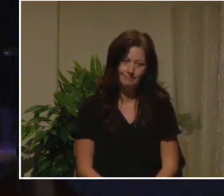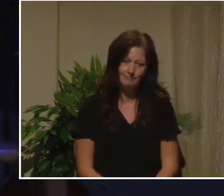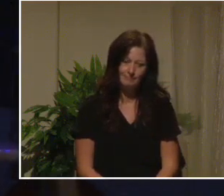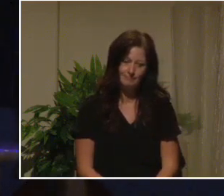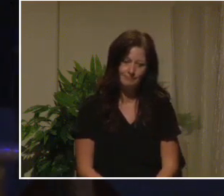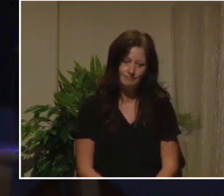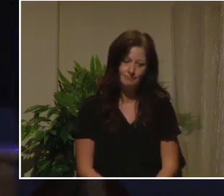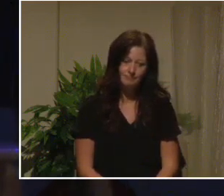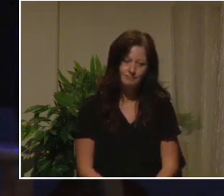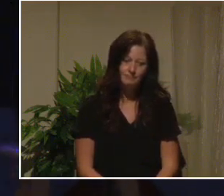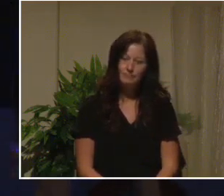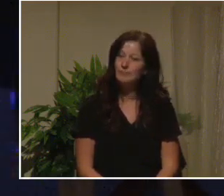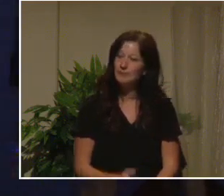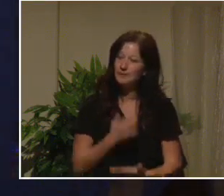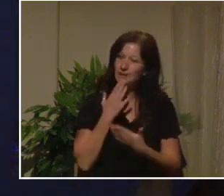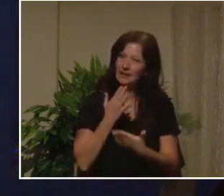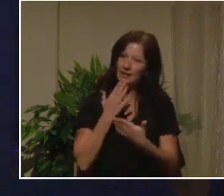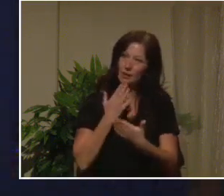And thank you